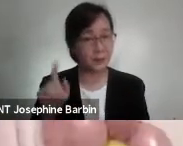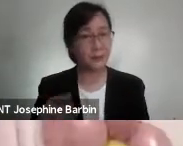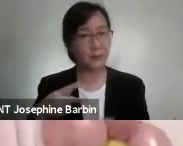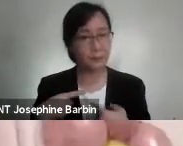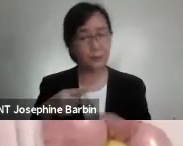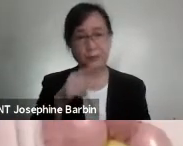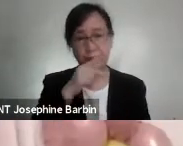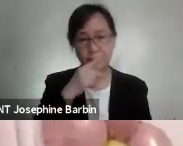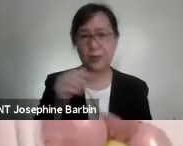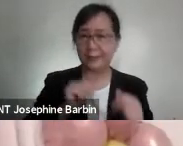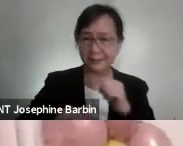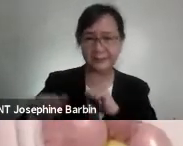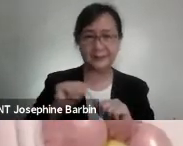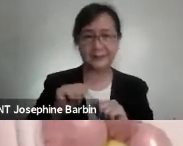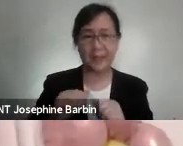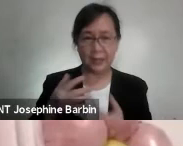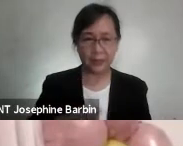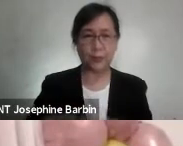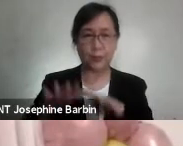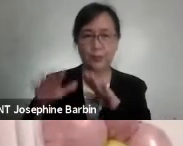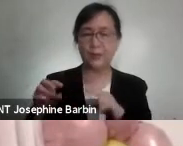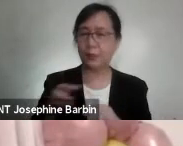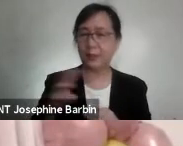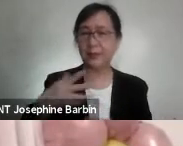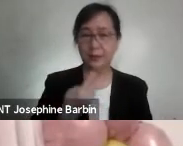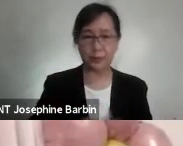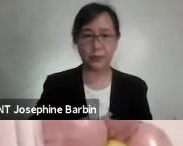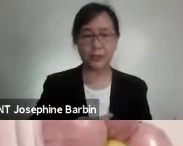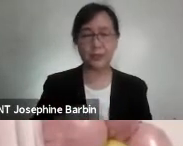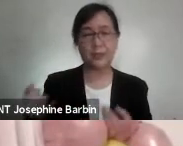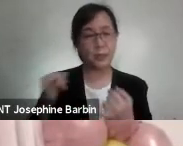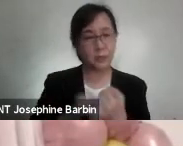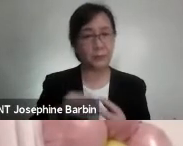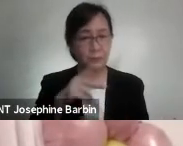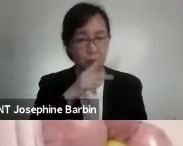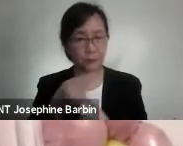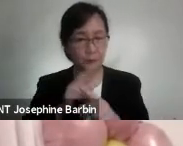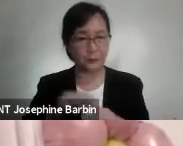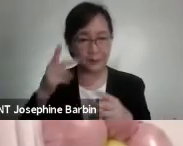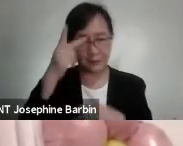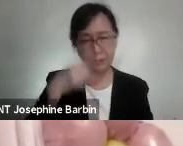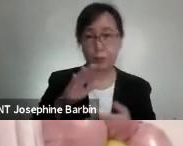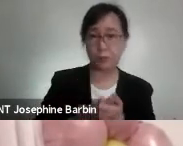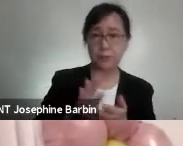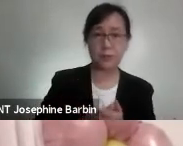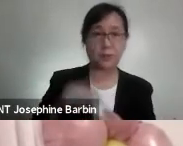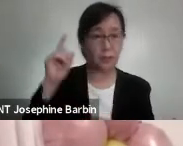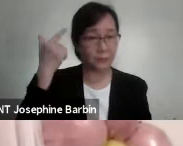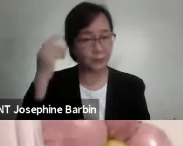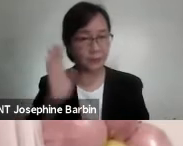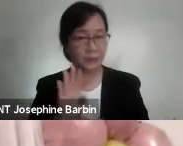Children must have privacy to act and grow in the way that they wish. This includes privacy from parents, school,